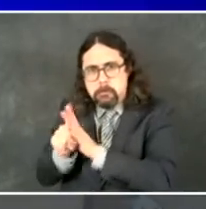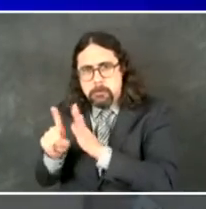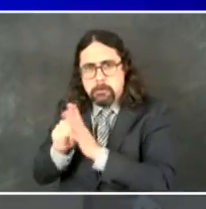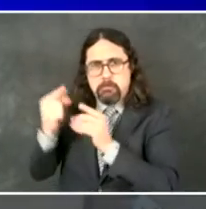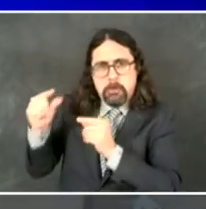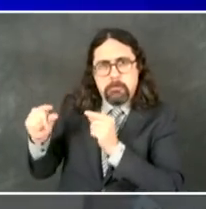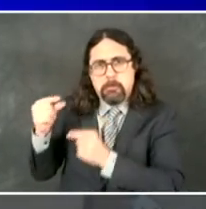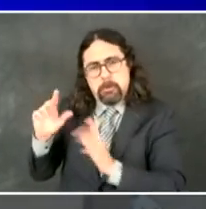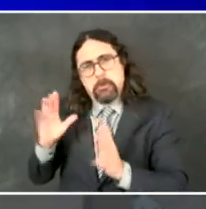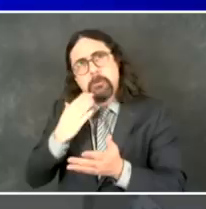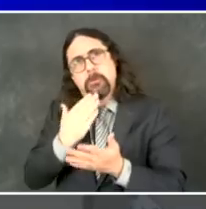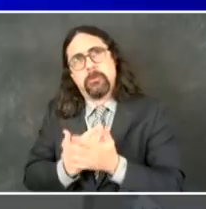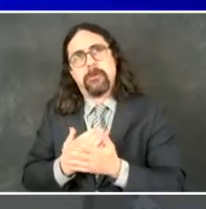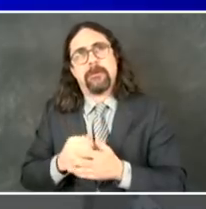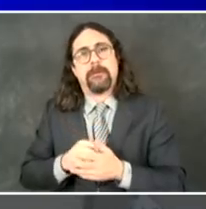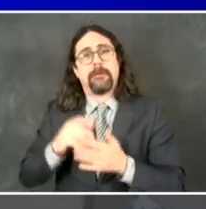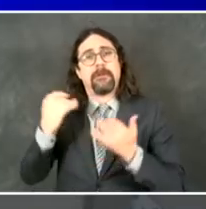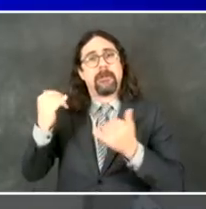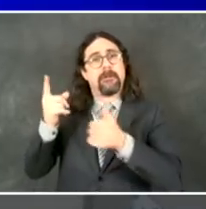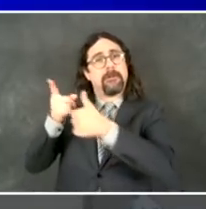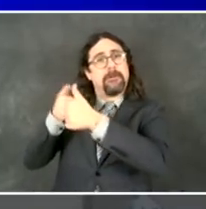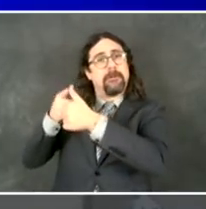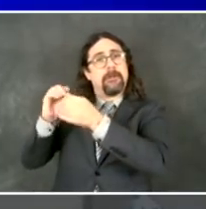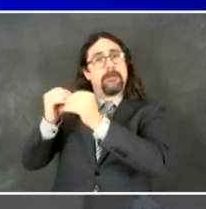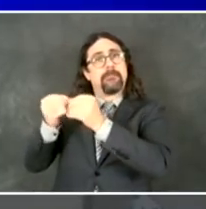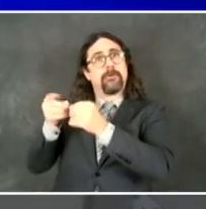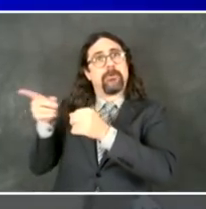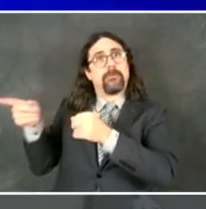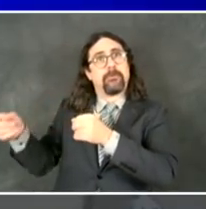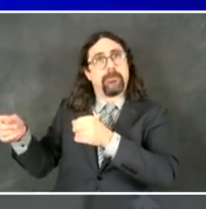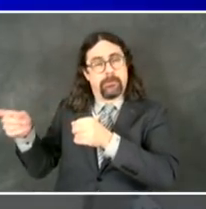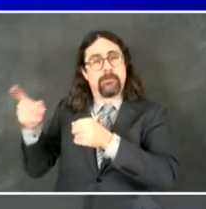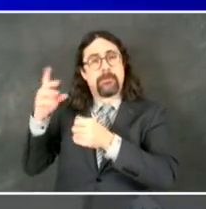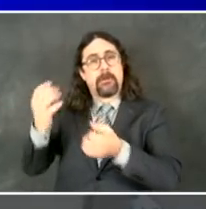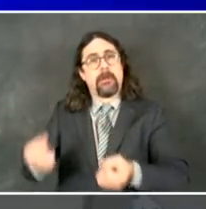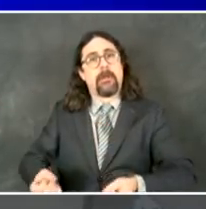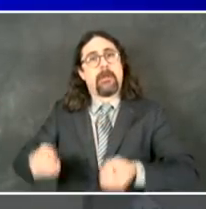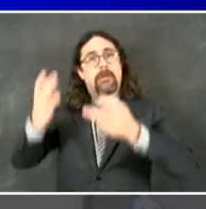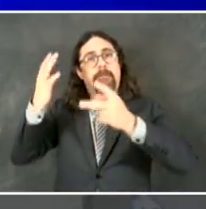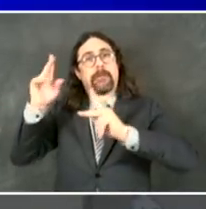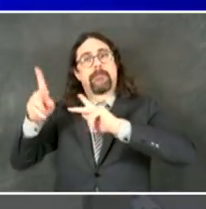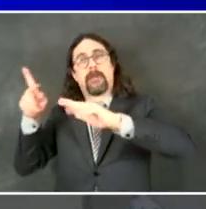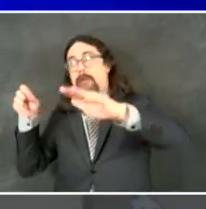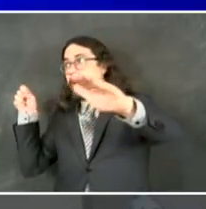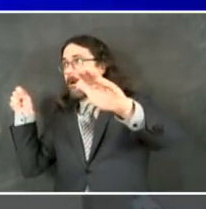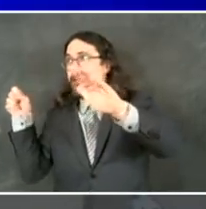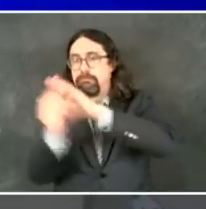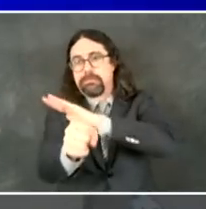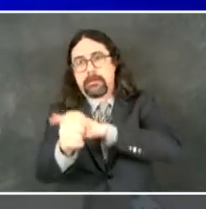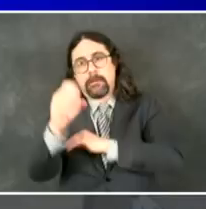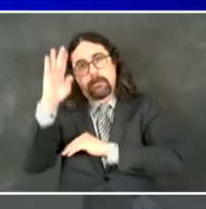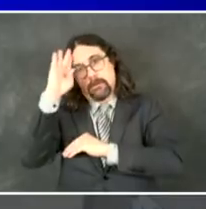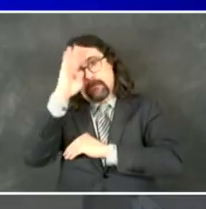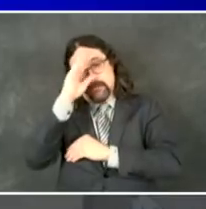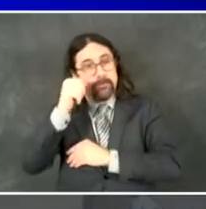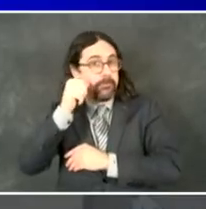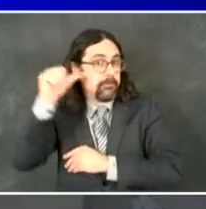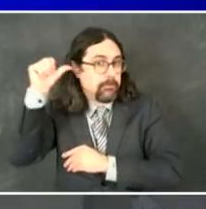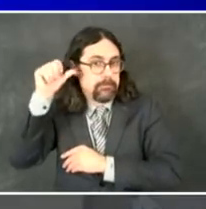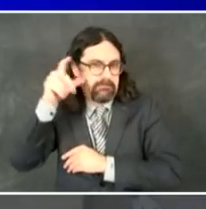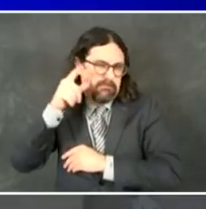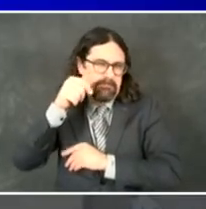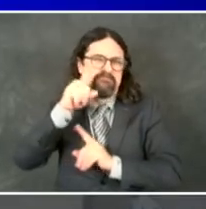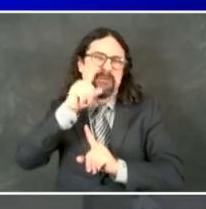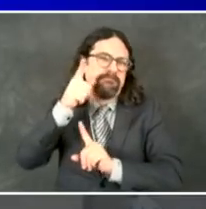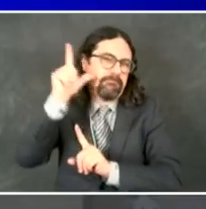meaningfully from 144 to 122. That's very good. The daily number of people in ICUs across our health and hospitals,